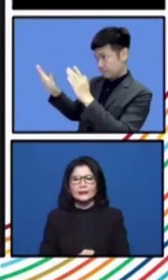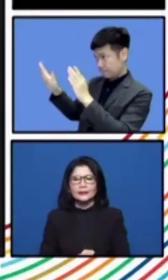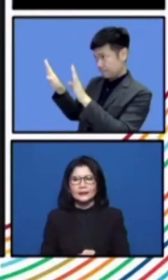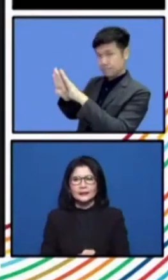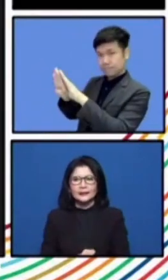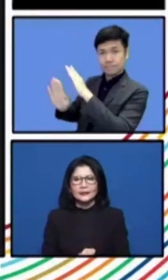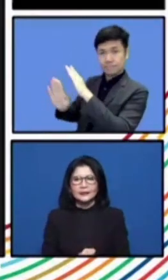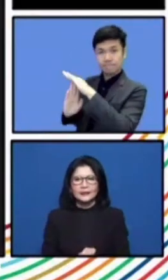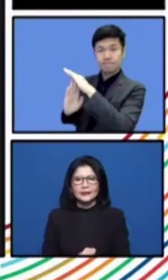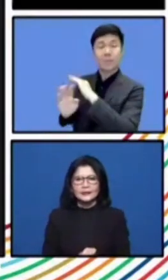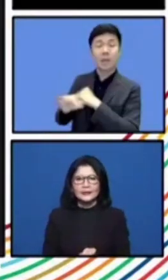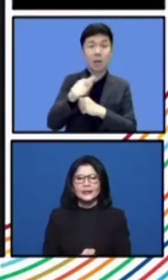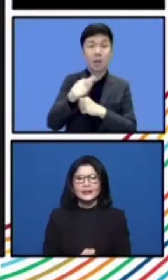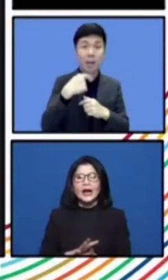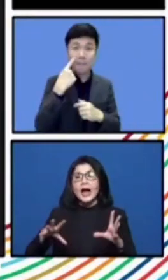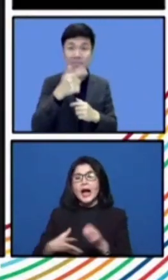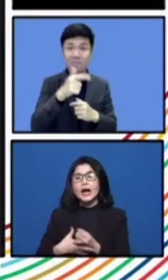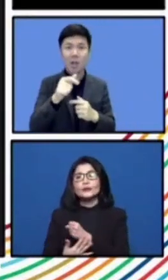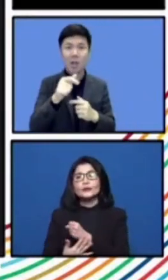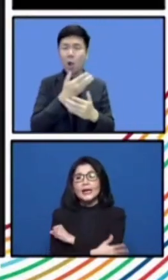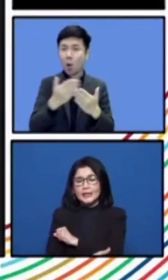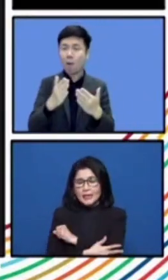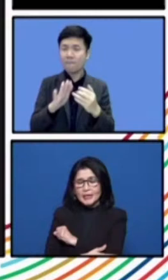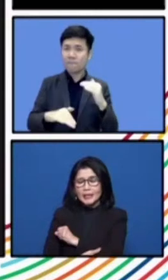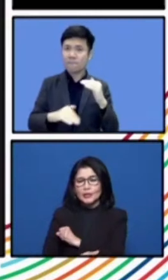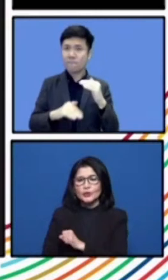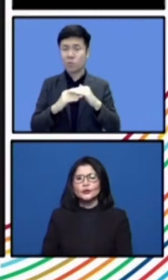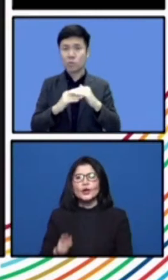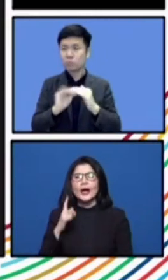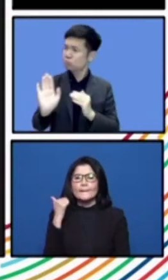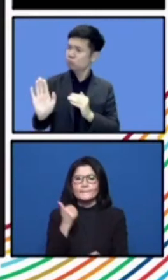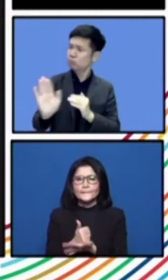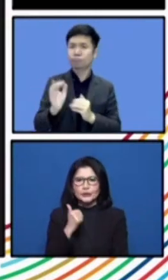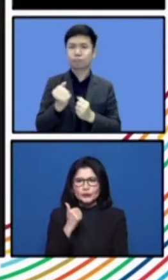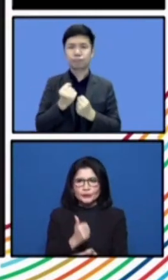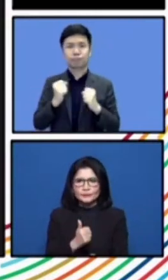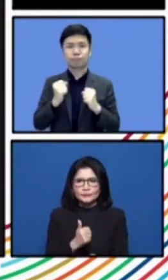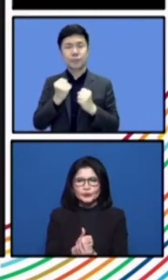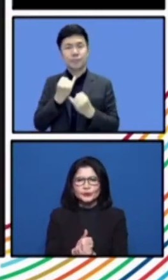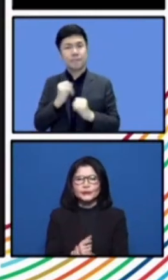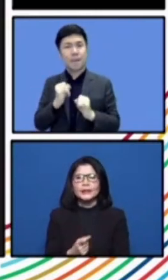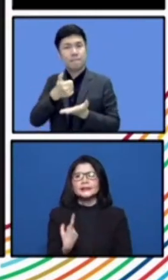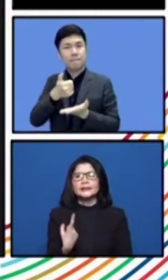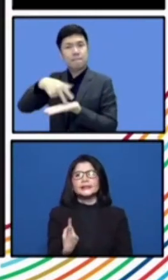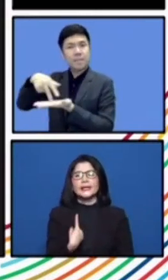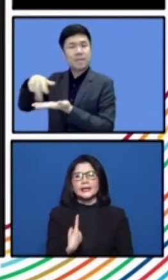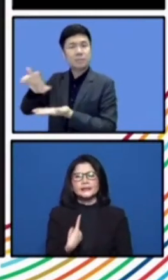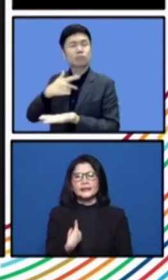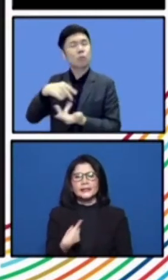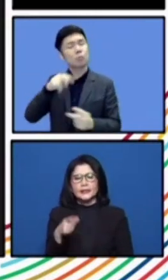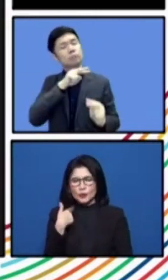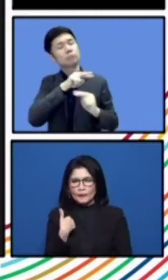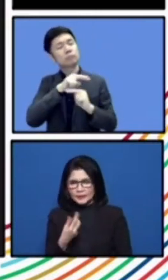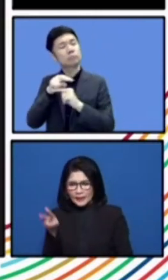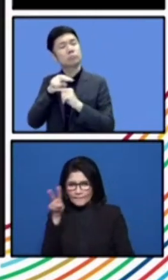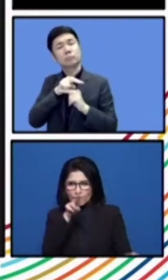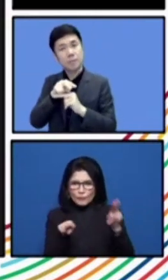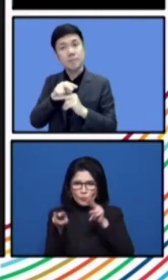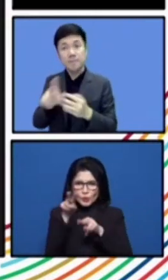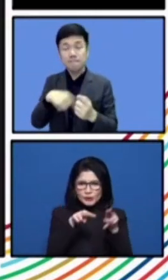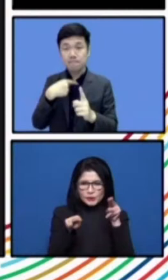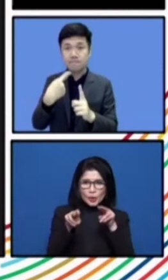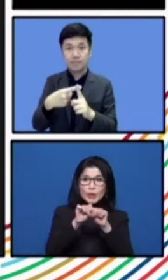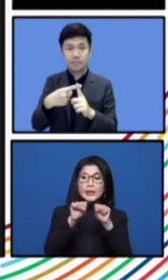also ensure fully automous monitoring grievance router cell mechanism and enforcement of